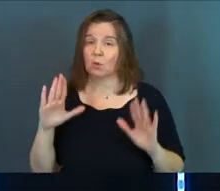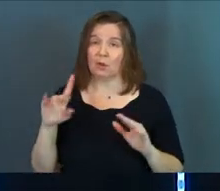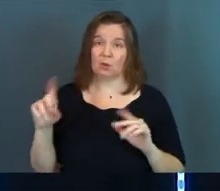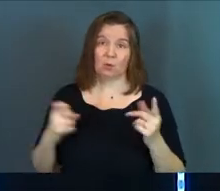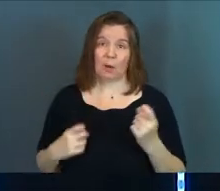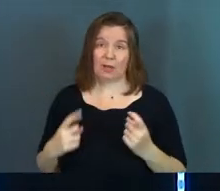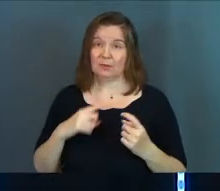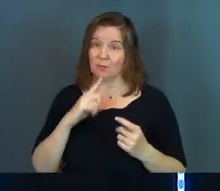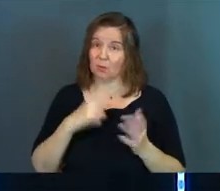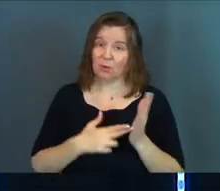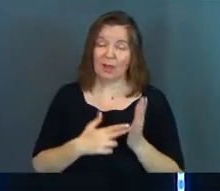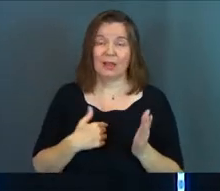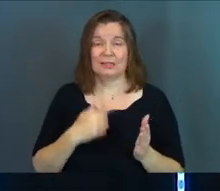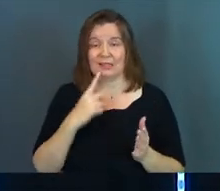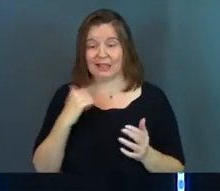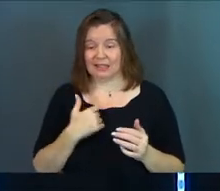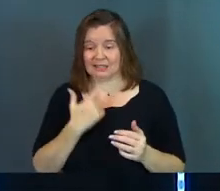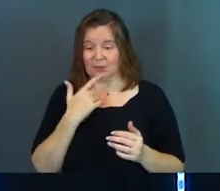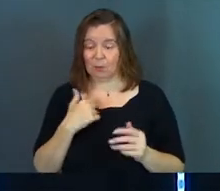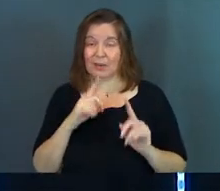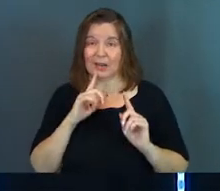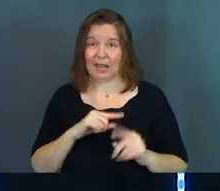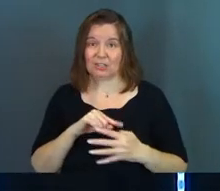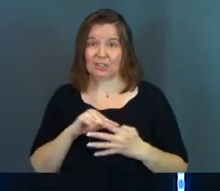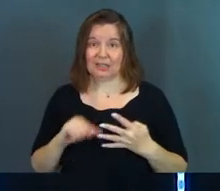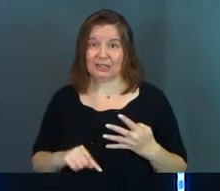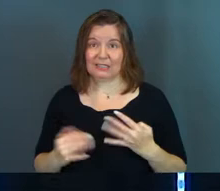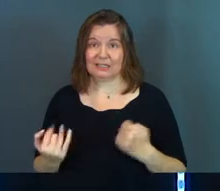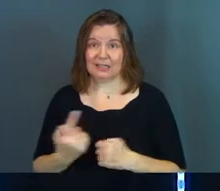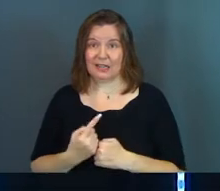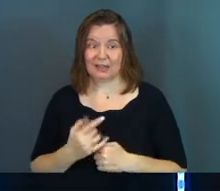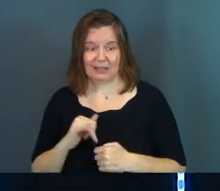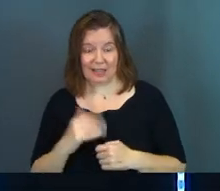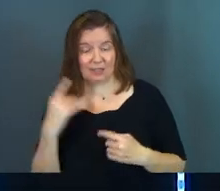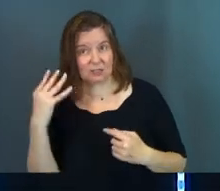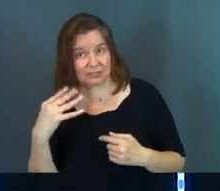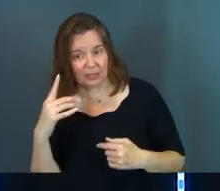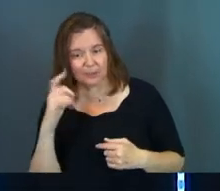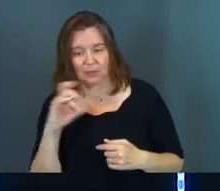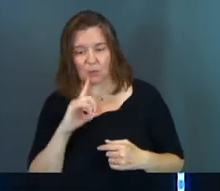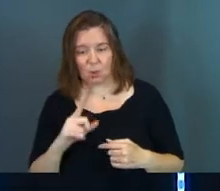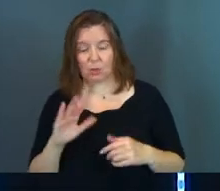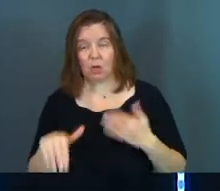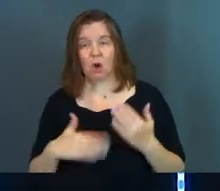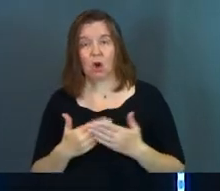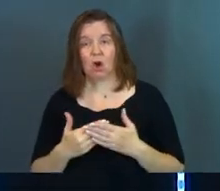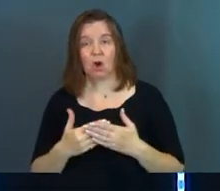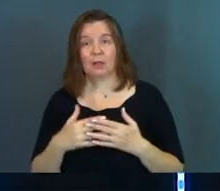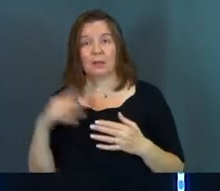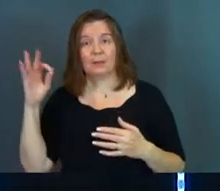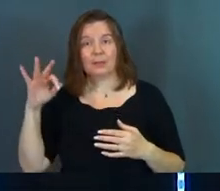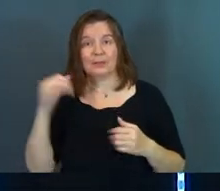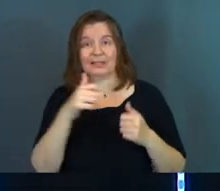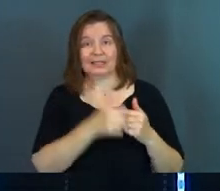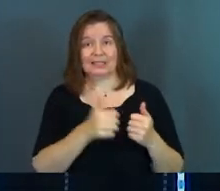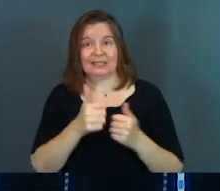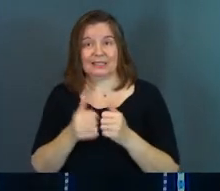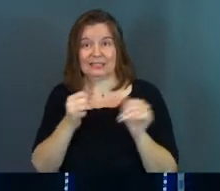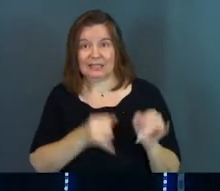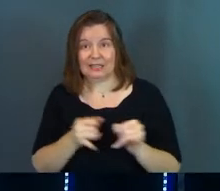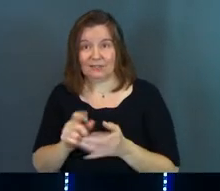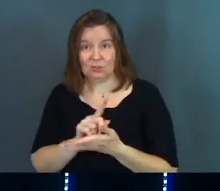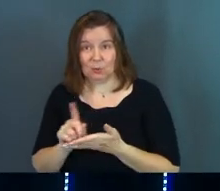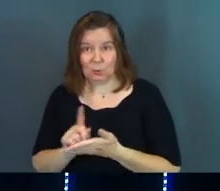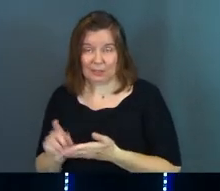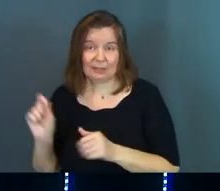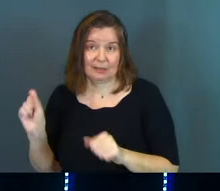if we're being real, I just said, we're going to answer these all today. You're like, that's insane, because those can all be preached each in an individual